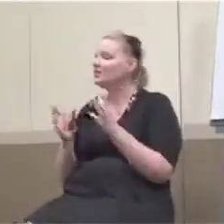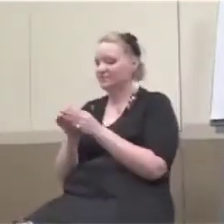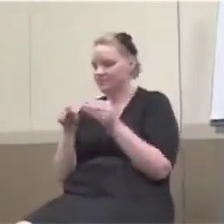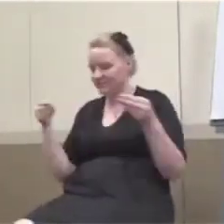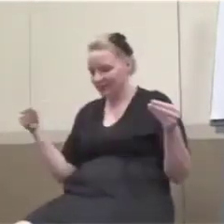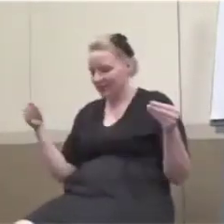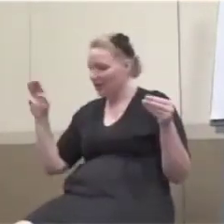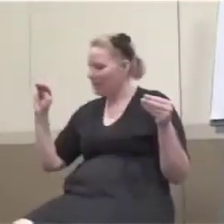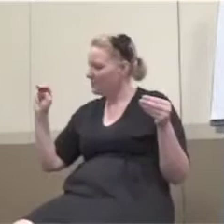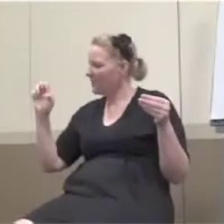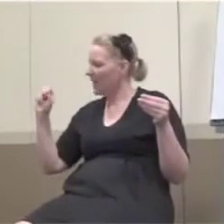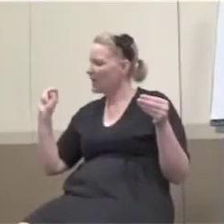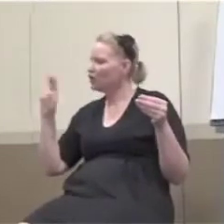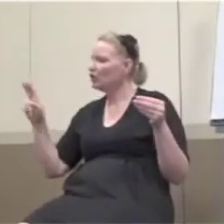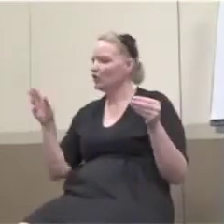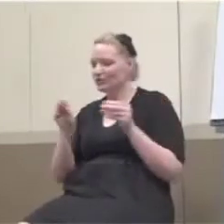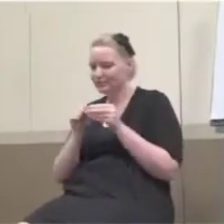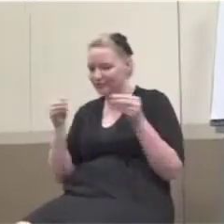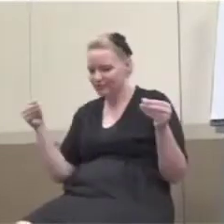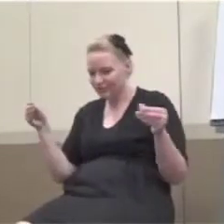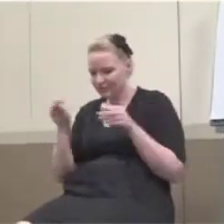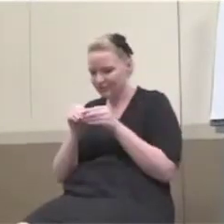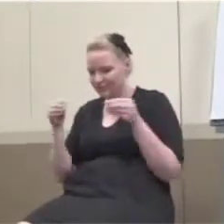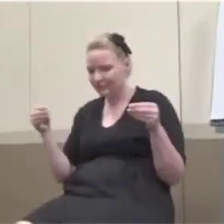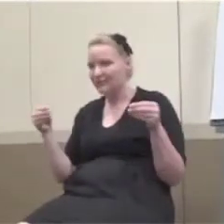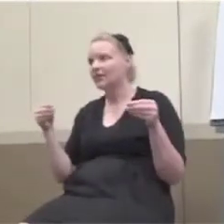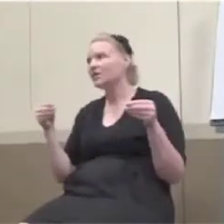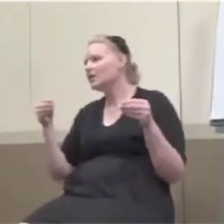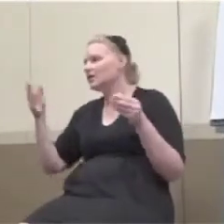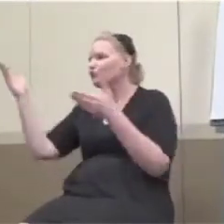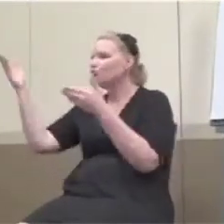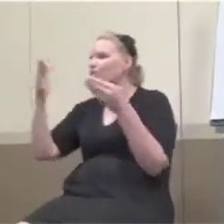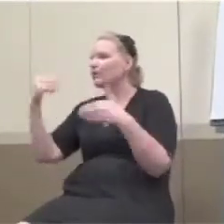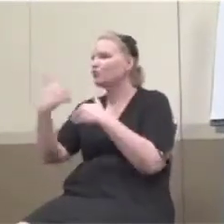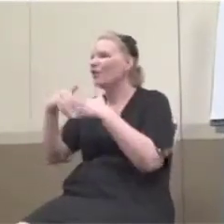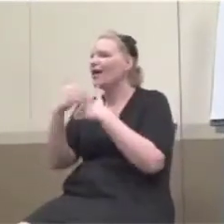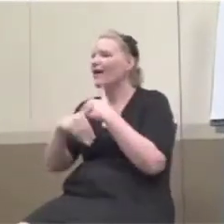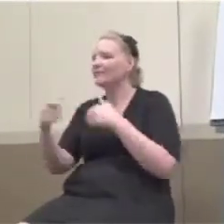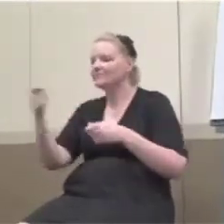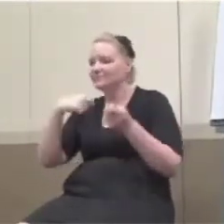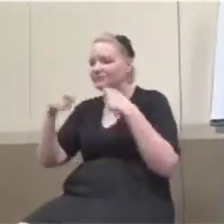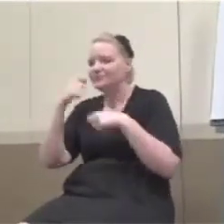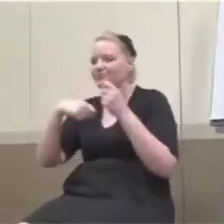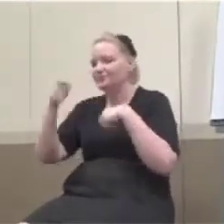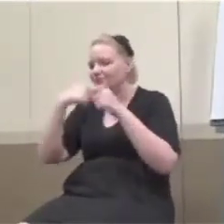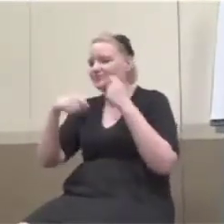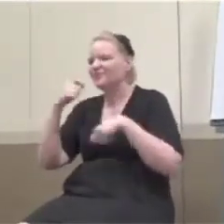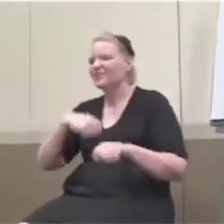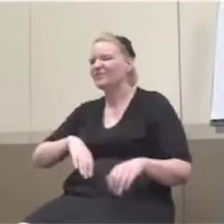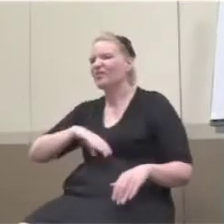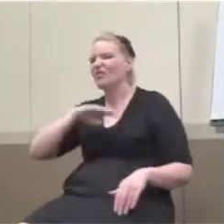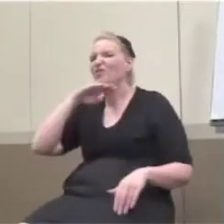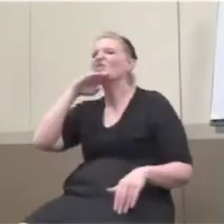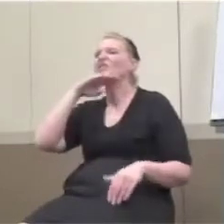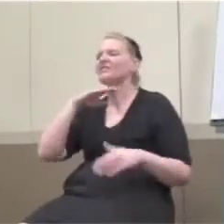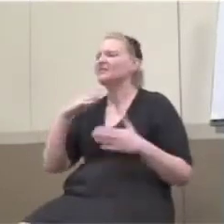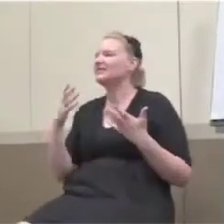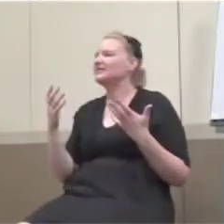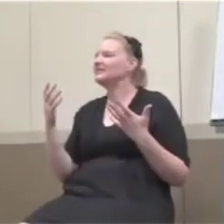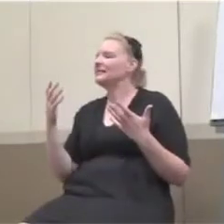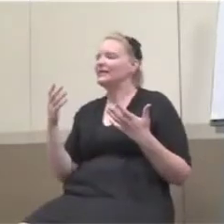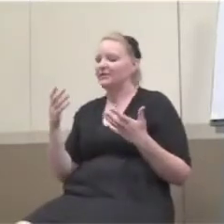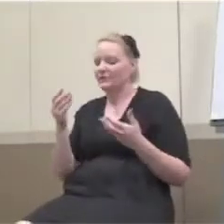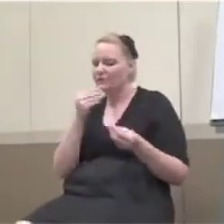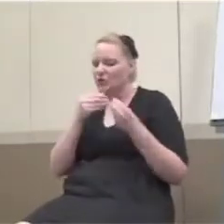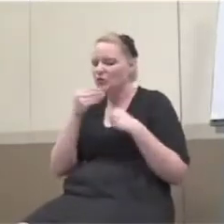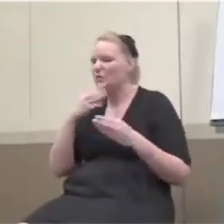long time. They bring you bread and you start filling up on bread and you get really irritated. Your food comes, it's poorly prepared. You send it back.